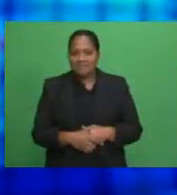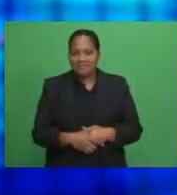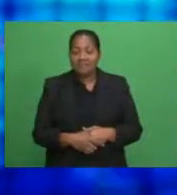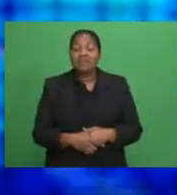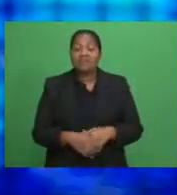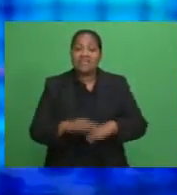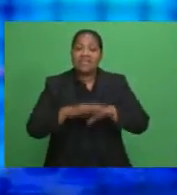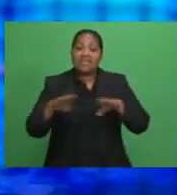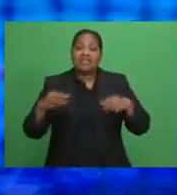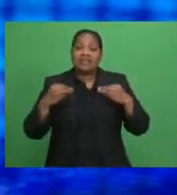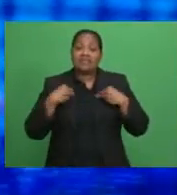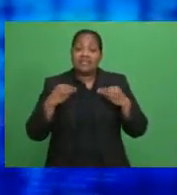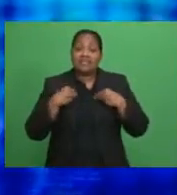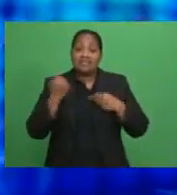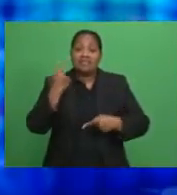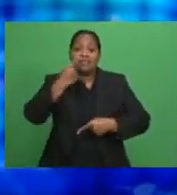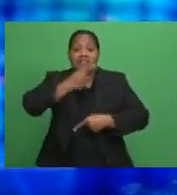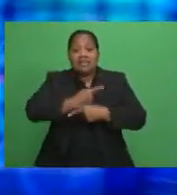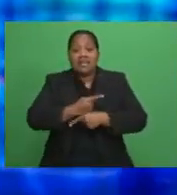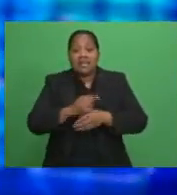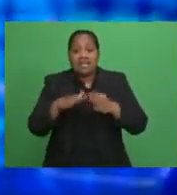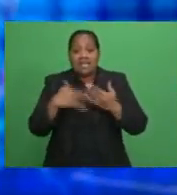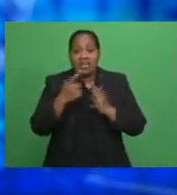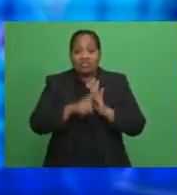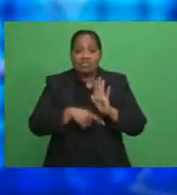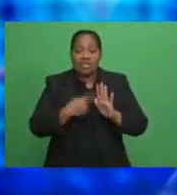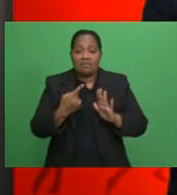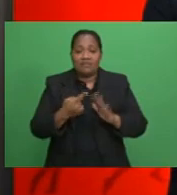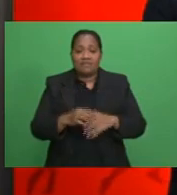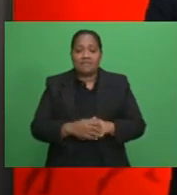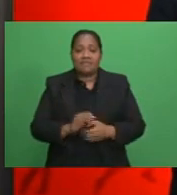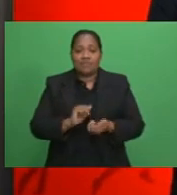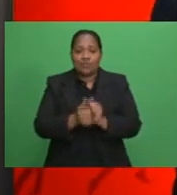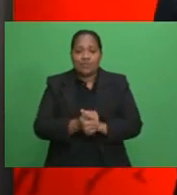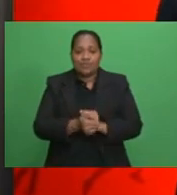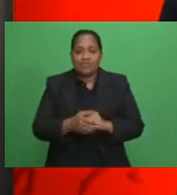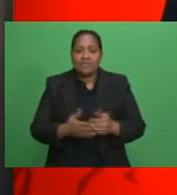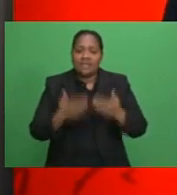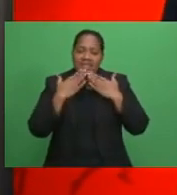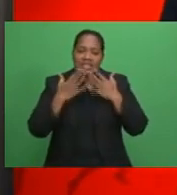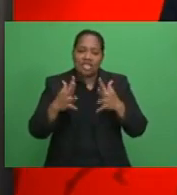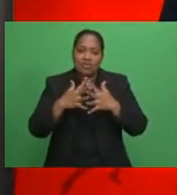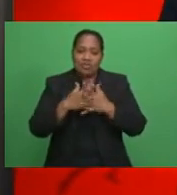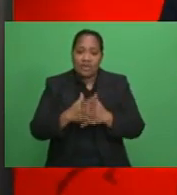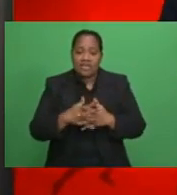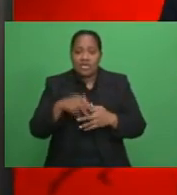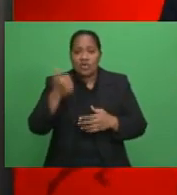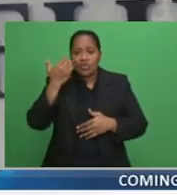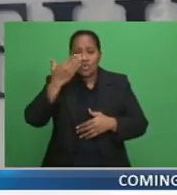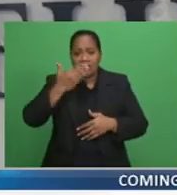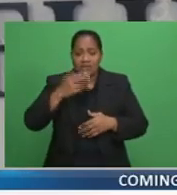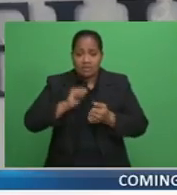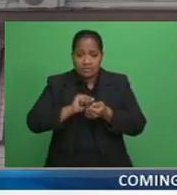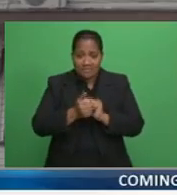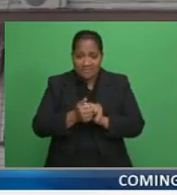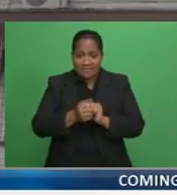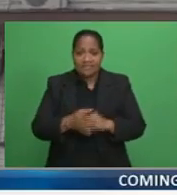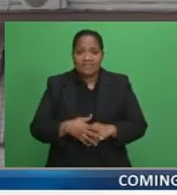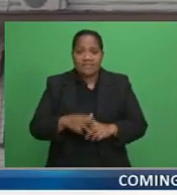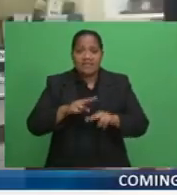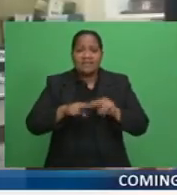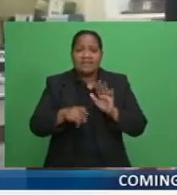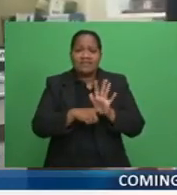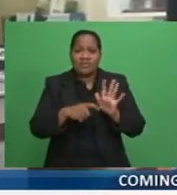That's it from Business Tonight. We now join Jamie with the latest in sports. Thank you, Whitney, and good evening. In sports tonight,